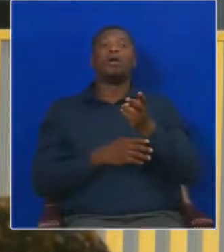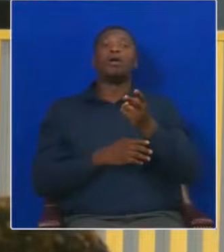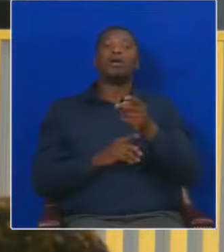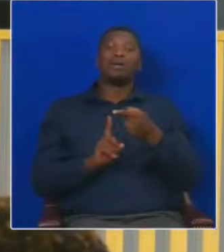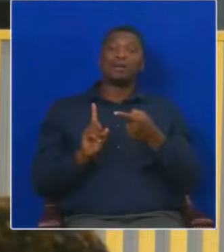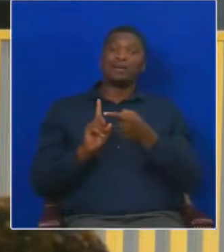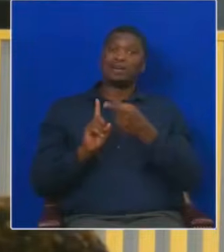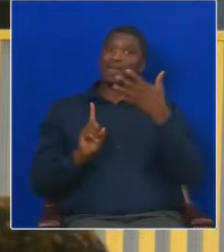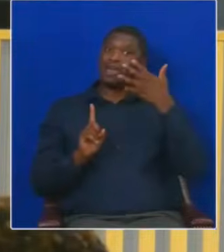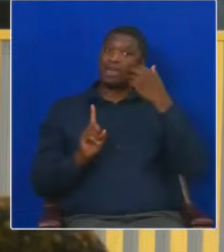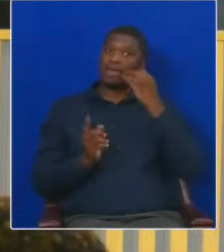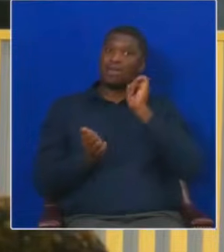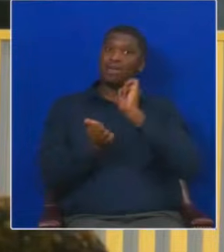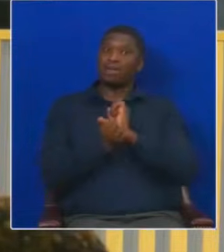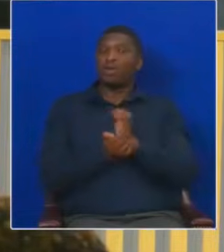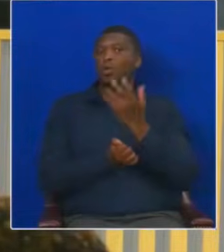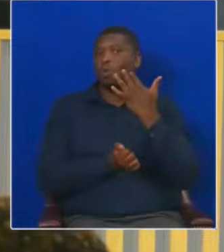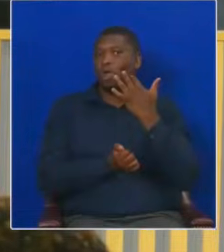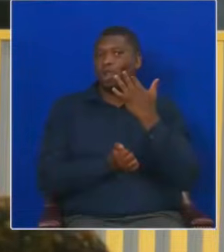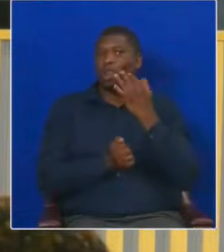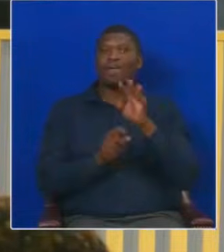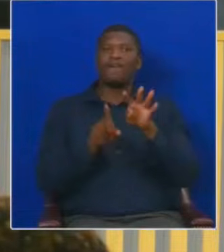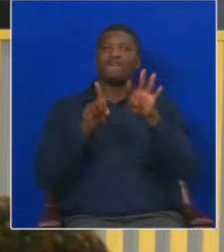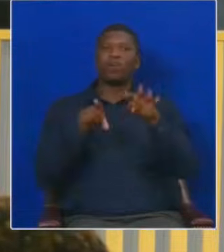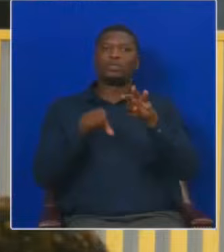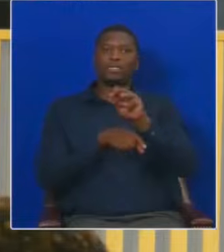May 2025,